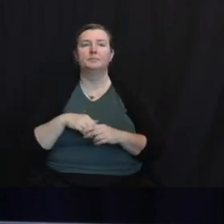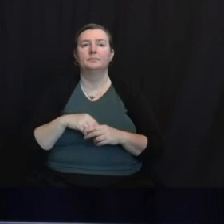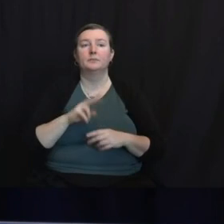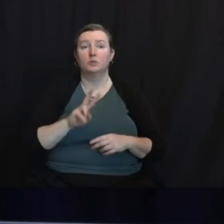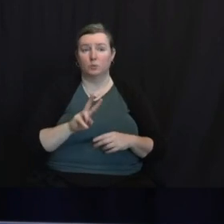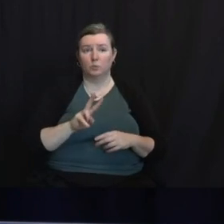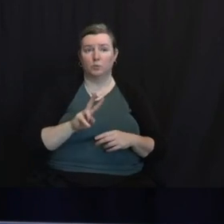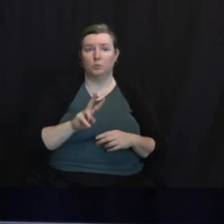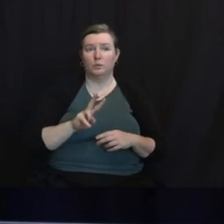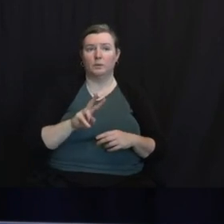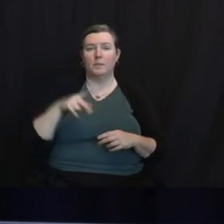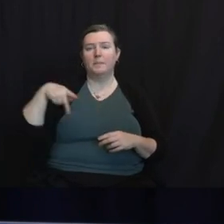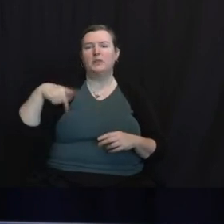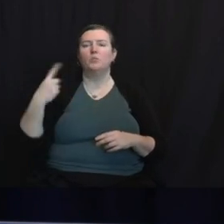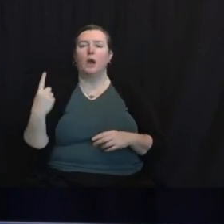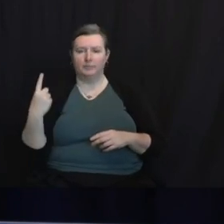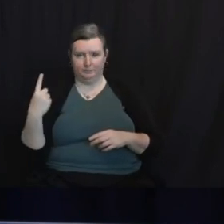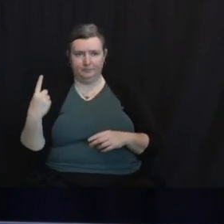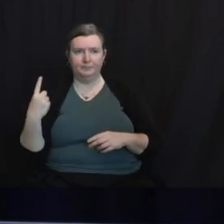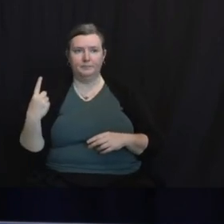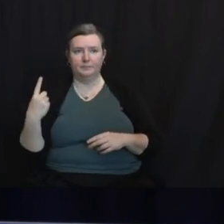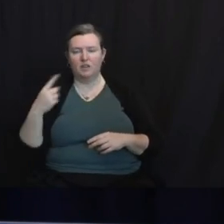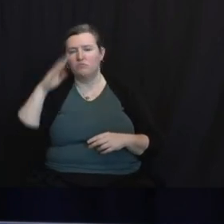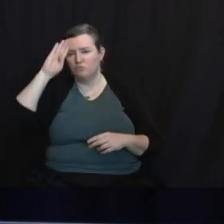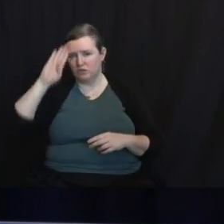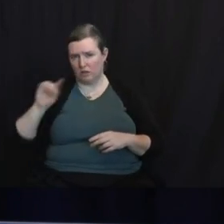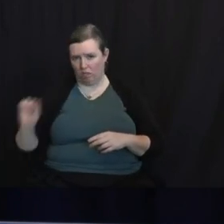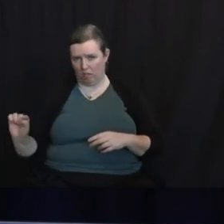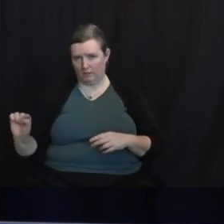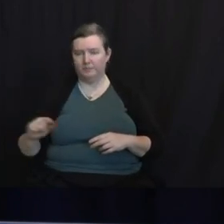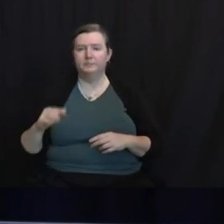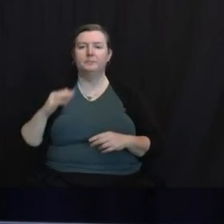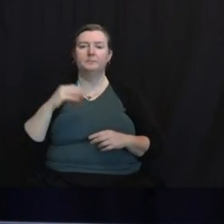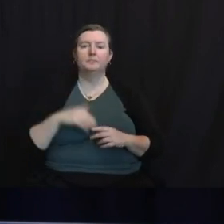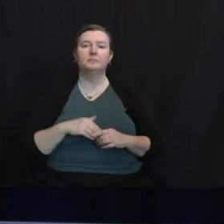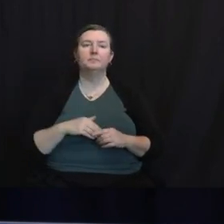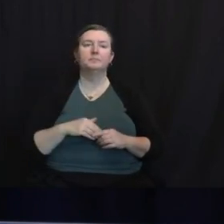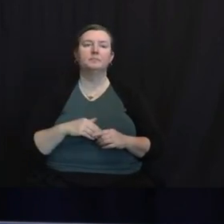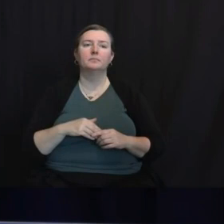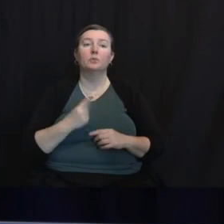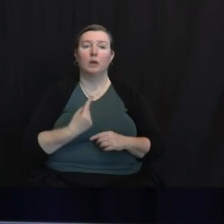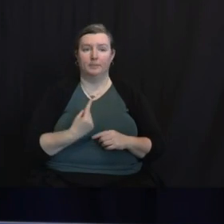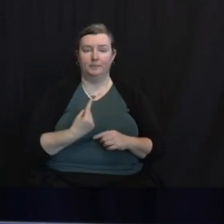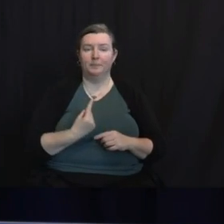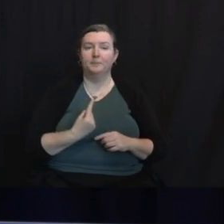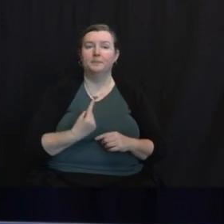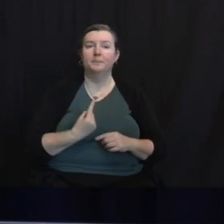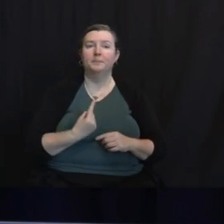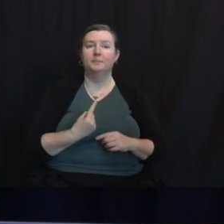the P1 Brazilian variant, and we have 1 report of the